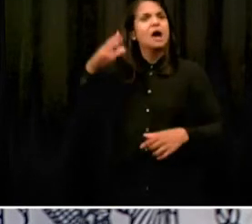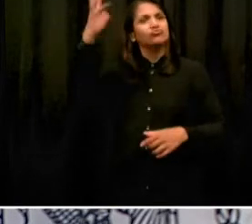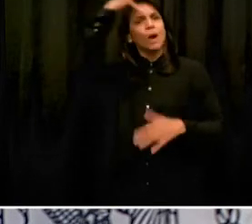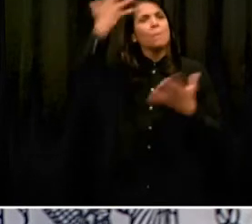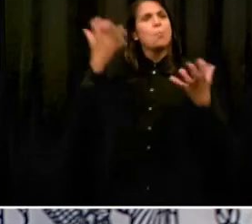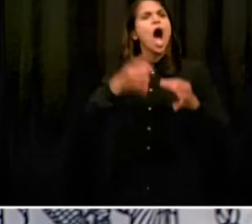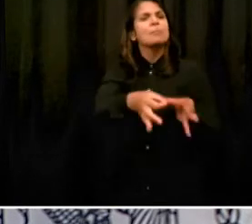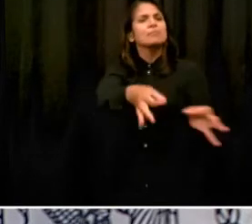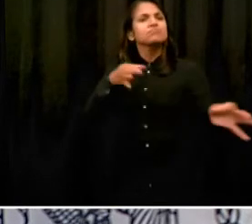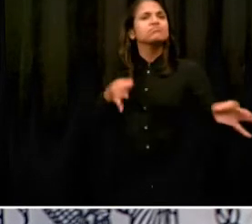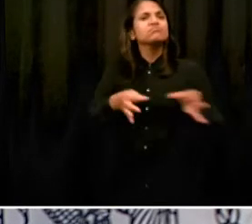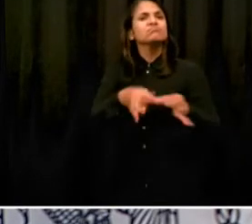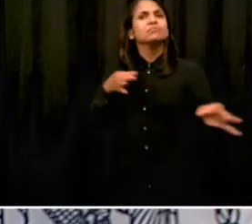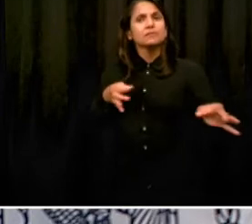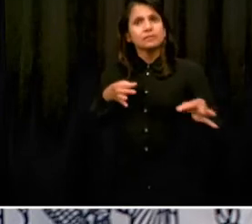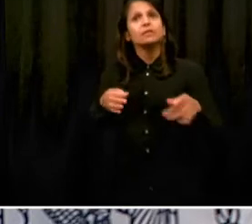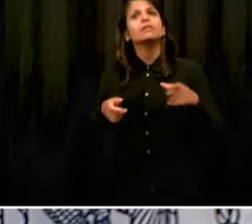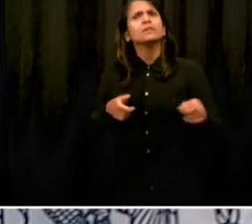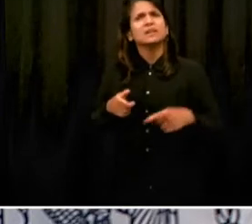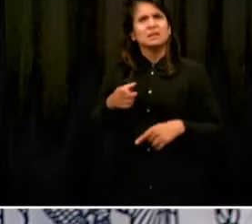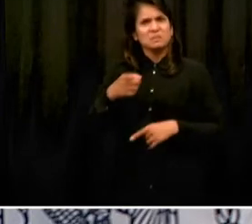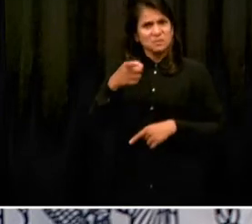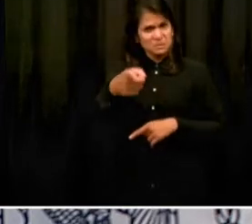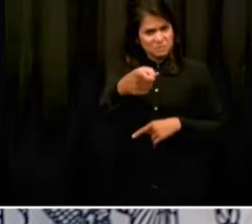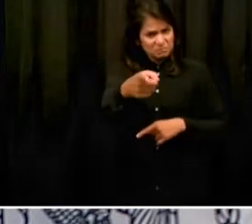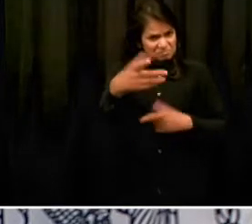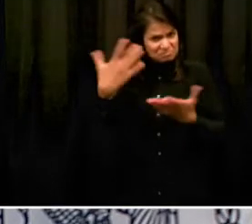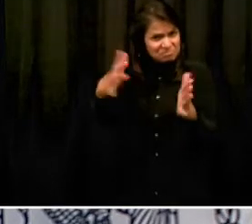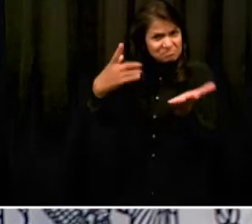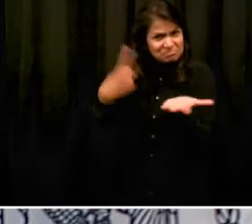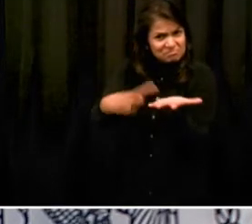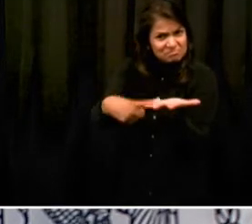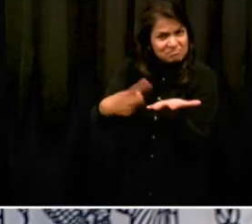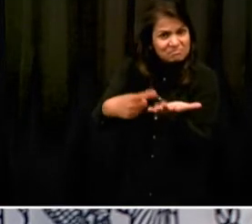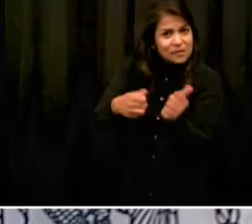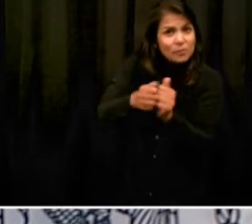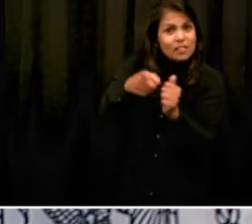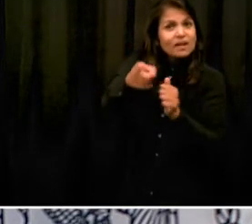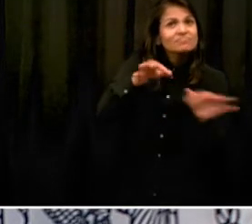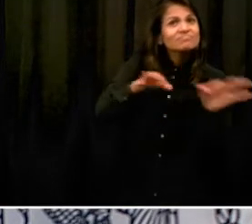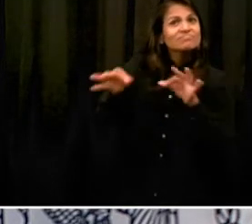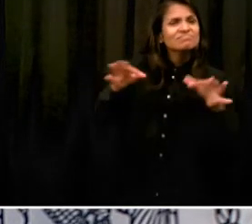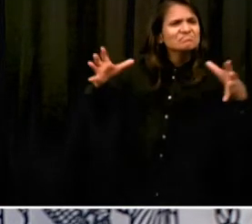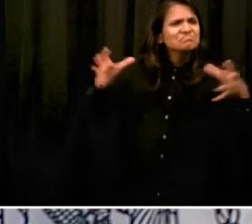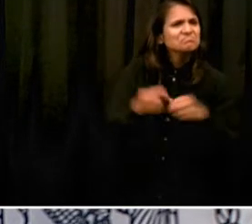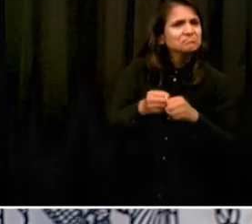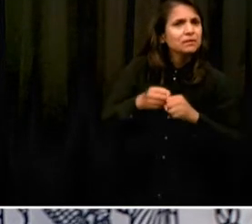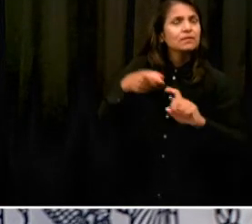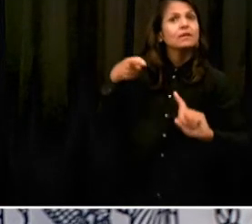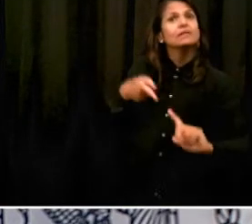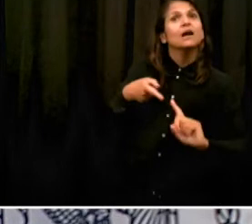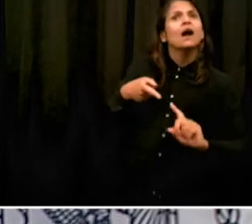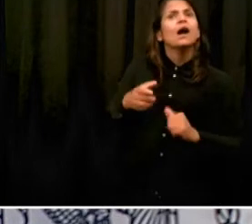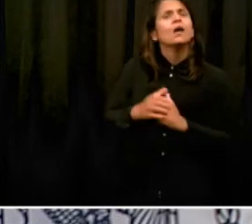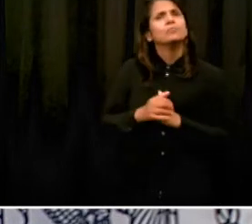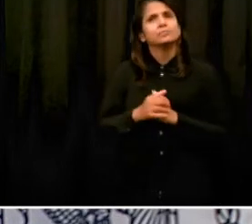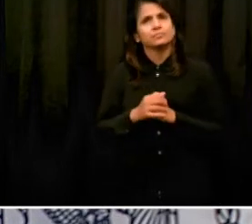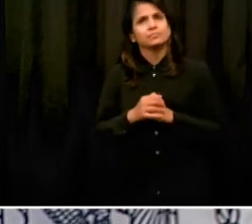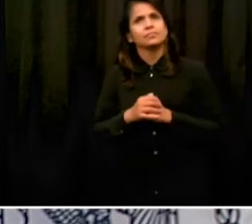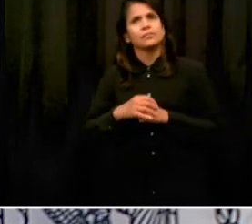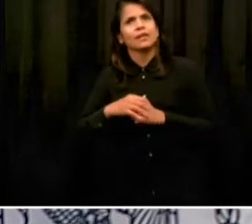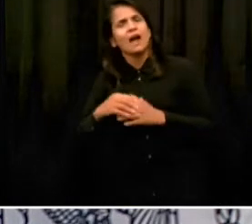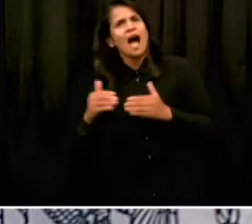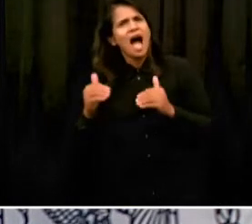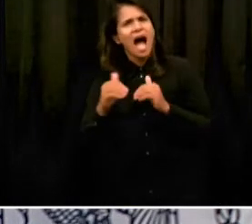you using other kind of very visible means to get that word out, because we are really running out of time